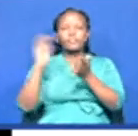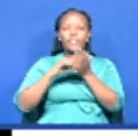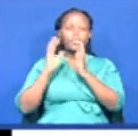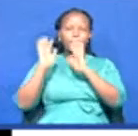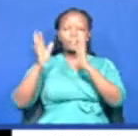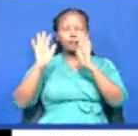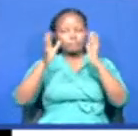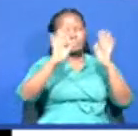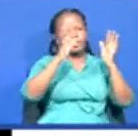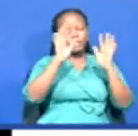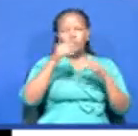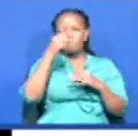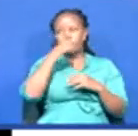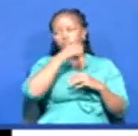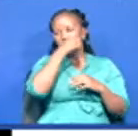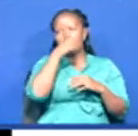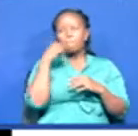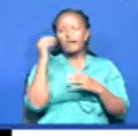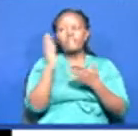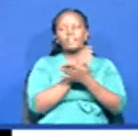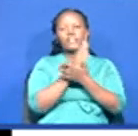sector.